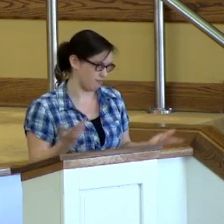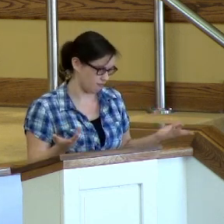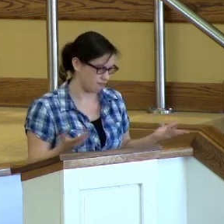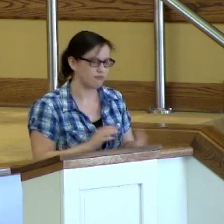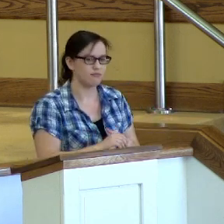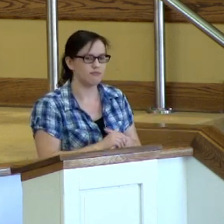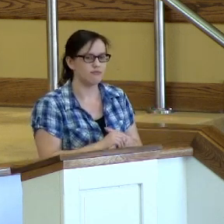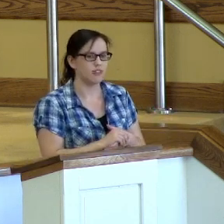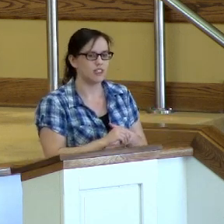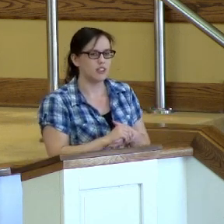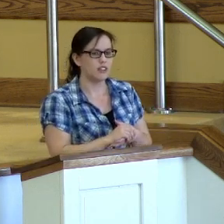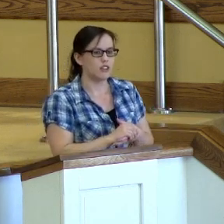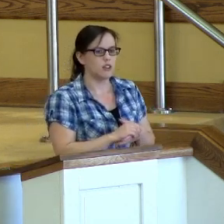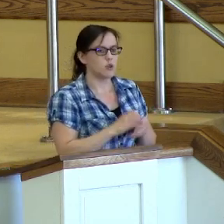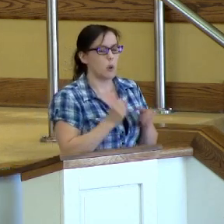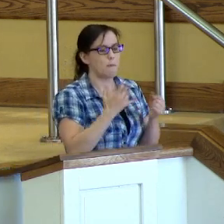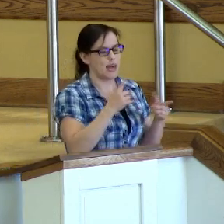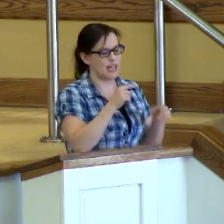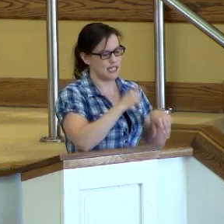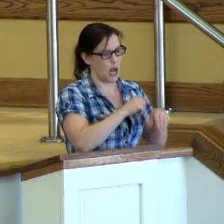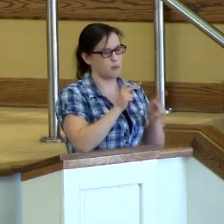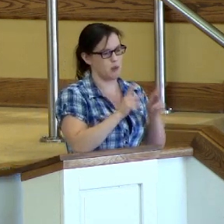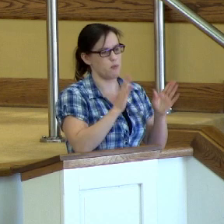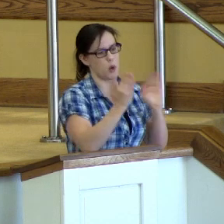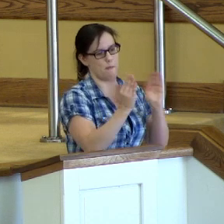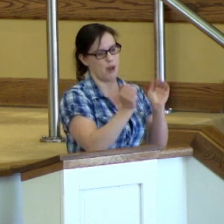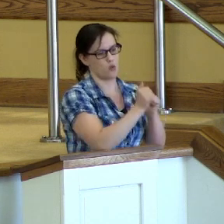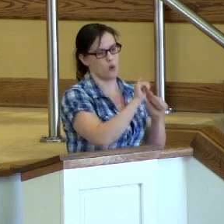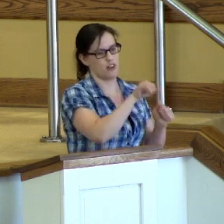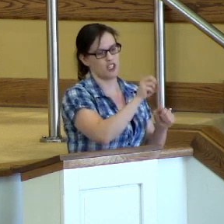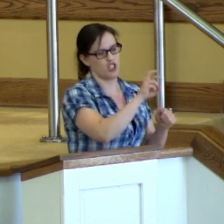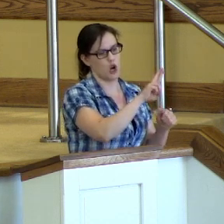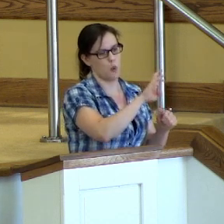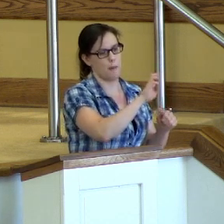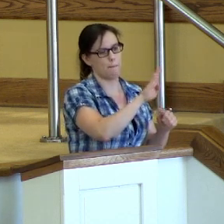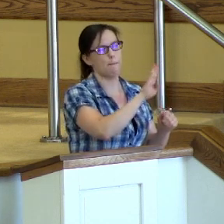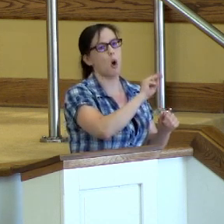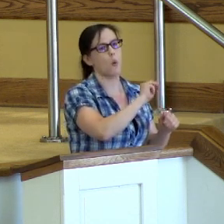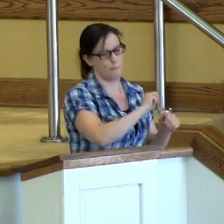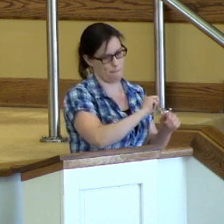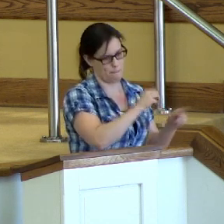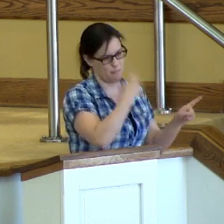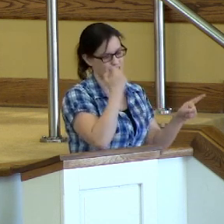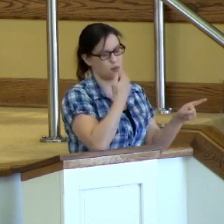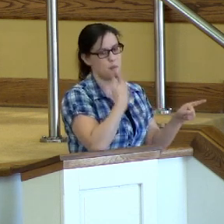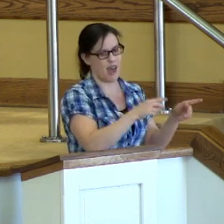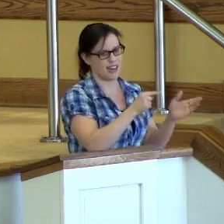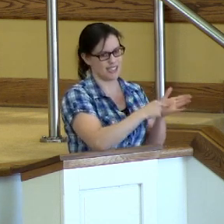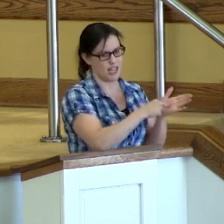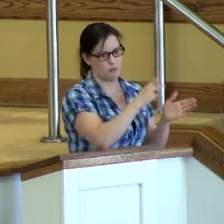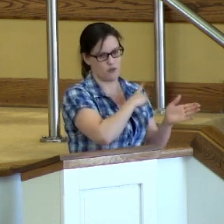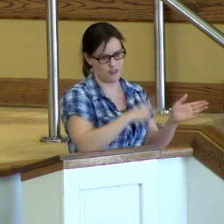that he walked in the wickedness of Israel. And so many times, four times,